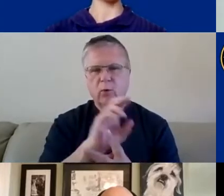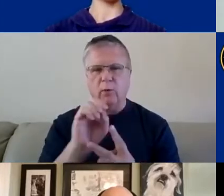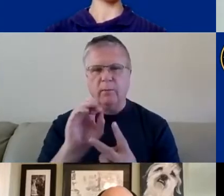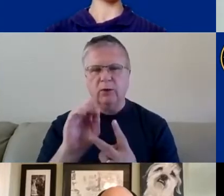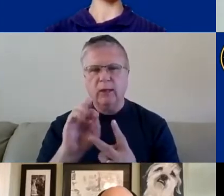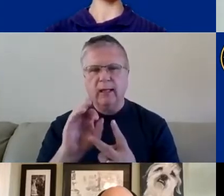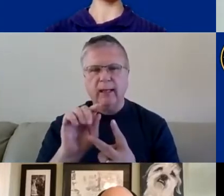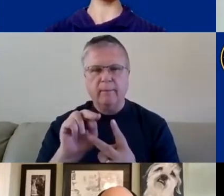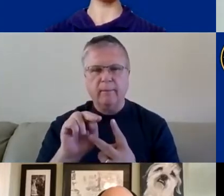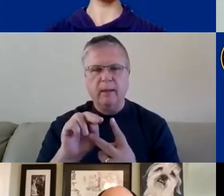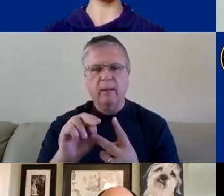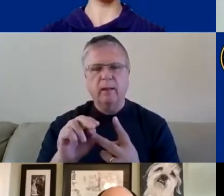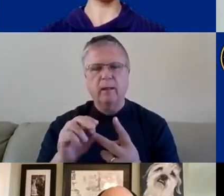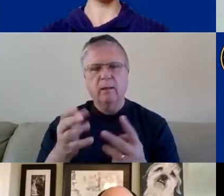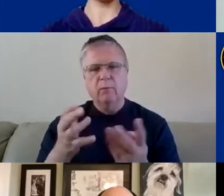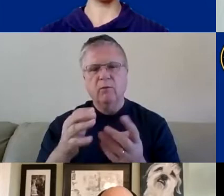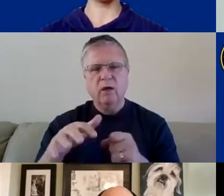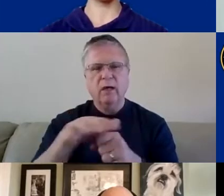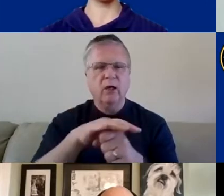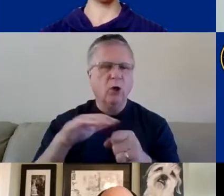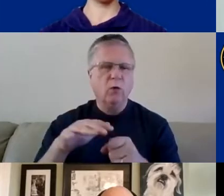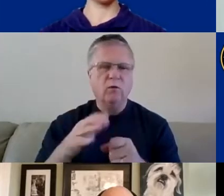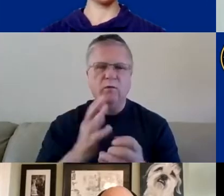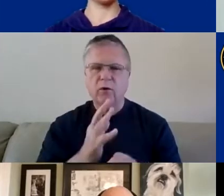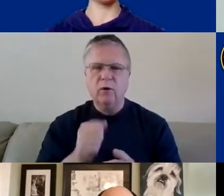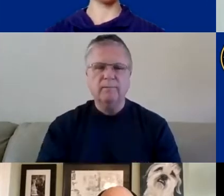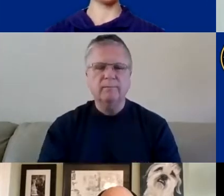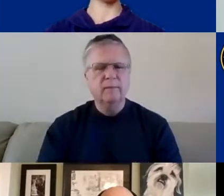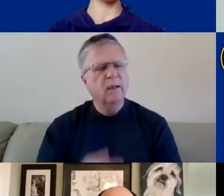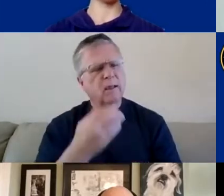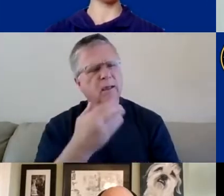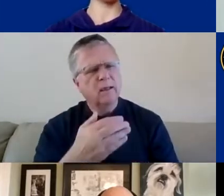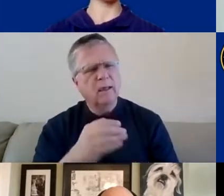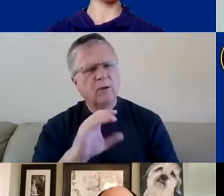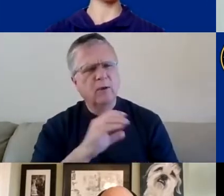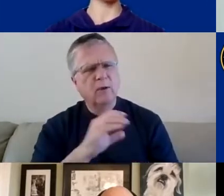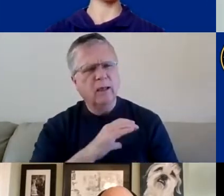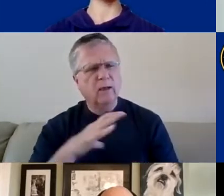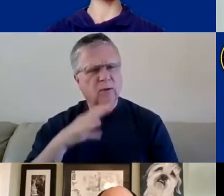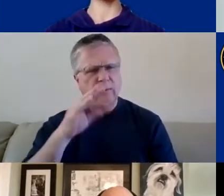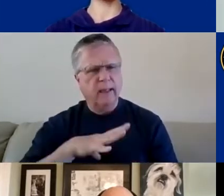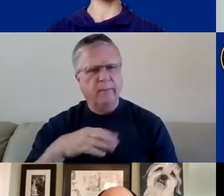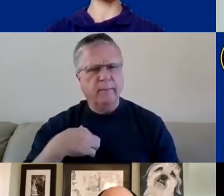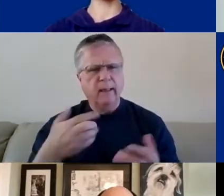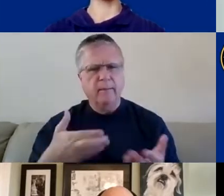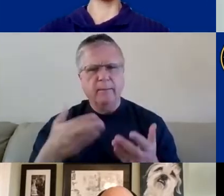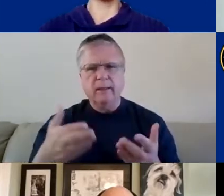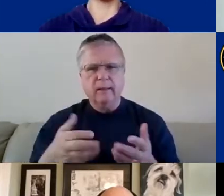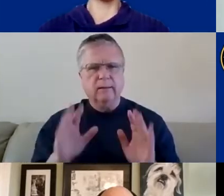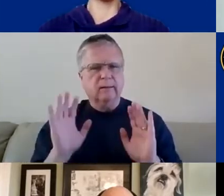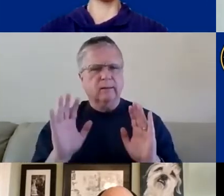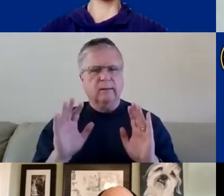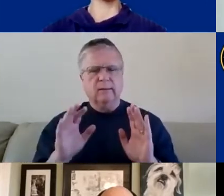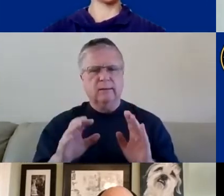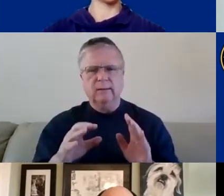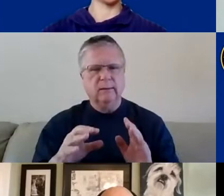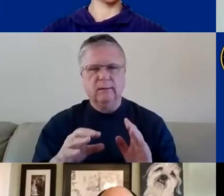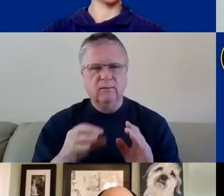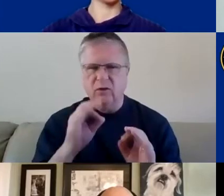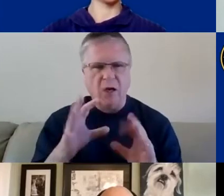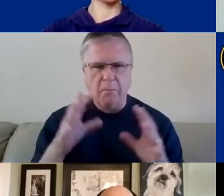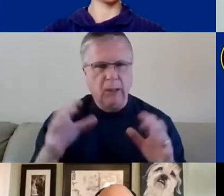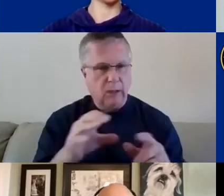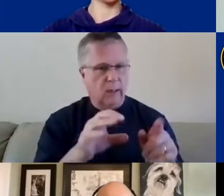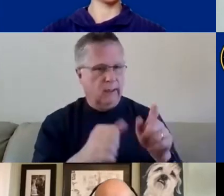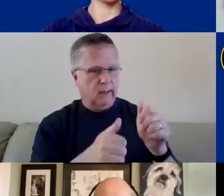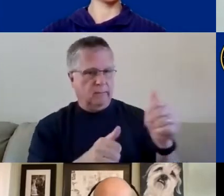overview. Thank you, Councilman. I'm just here as window dressing. Ann Kramer is the